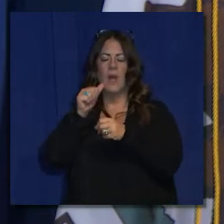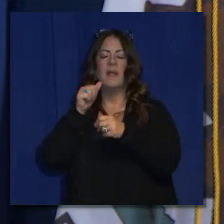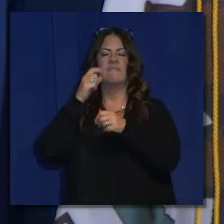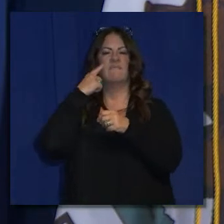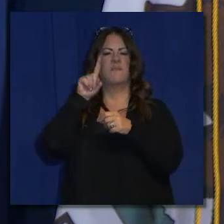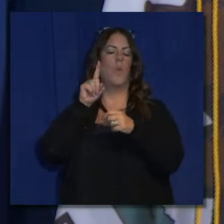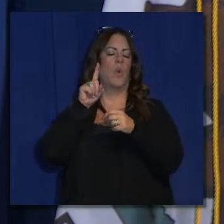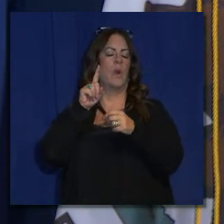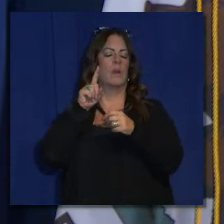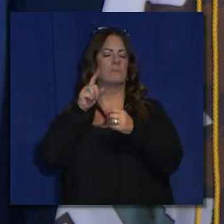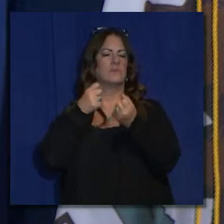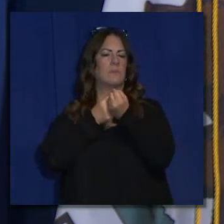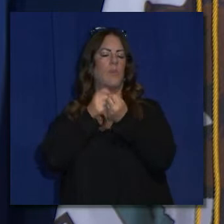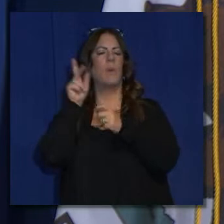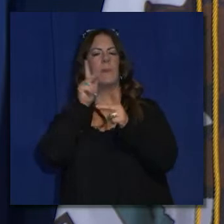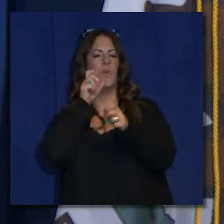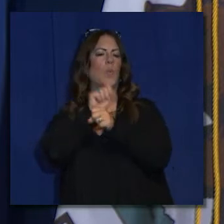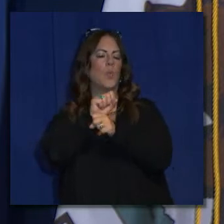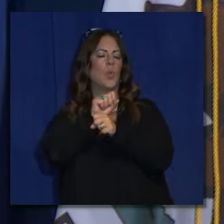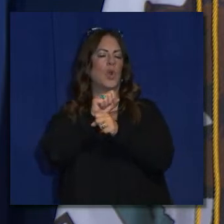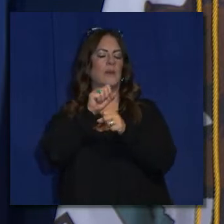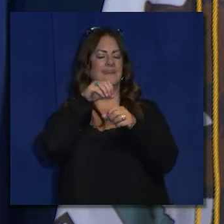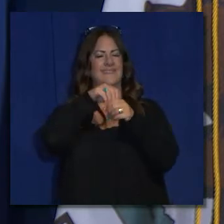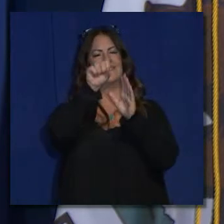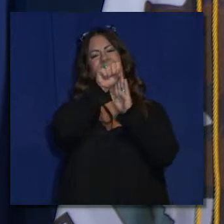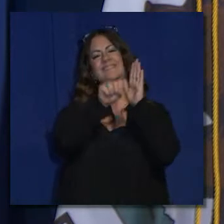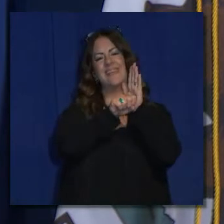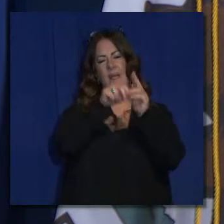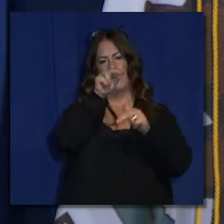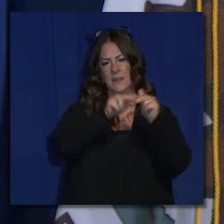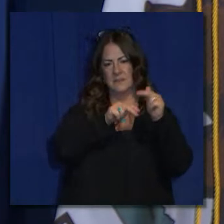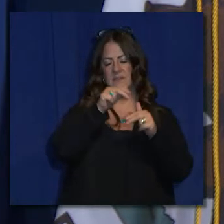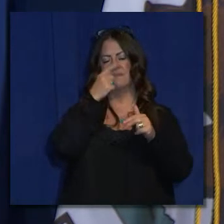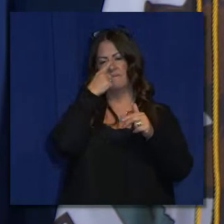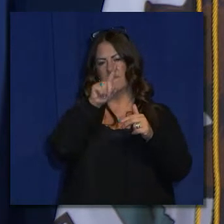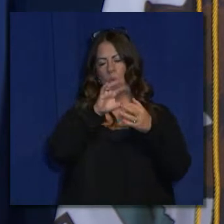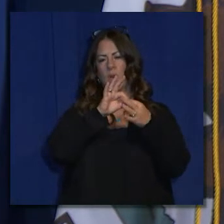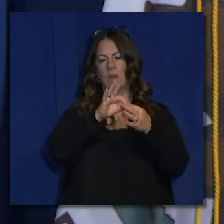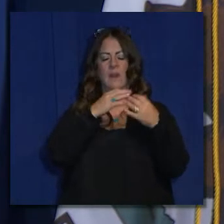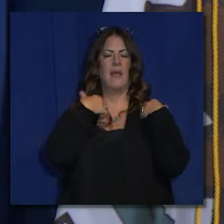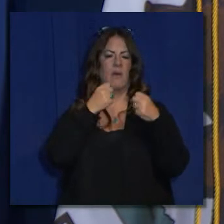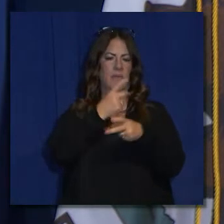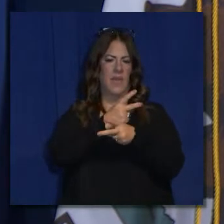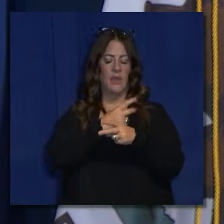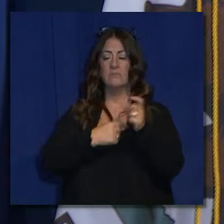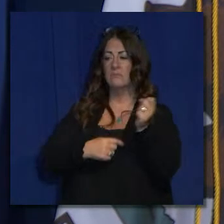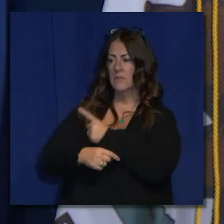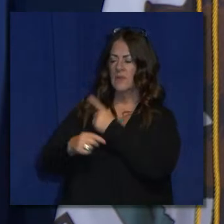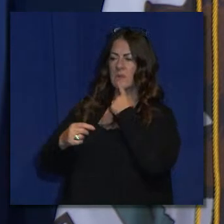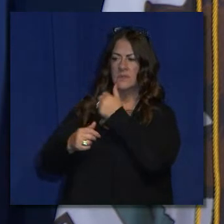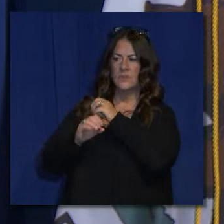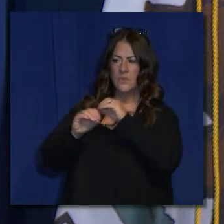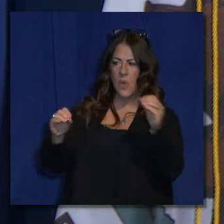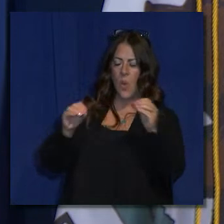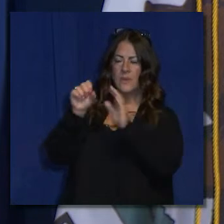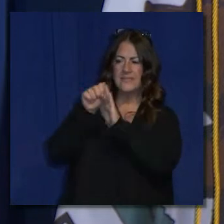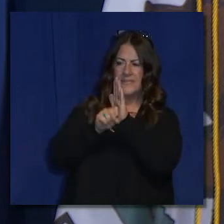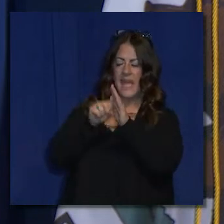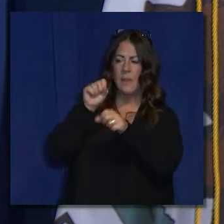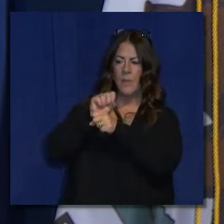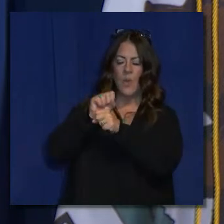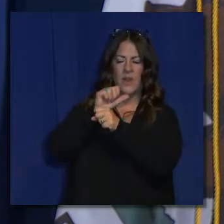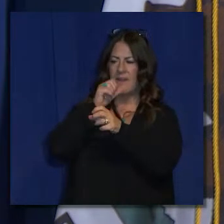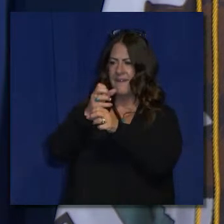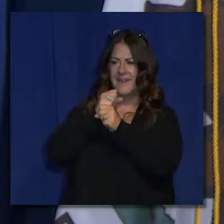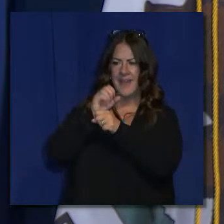facilities. Okay, cool. And it doesn't sound like there are any other state employees who've worked in person throughout the pandemic who would get bonuses. It's pretty much